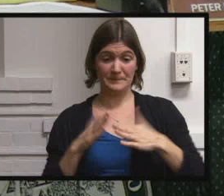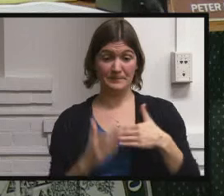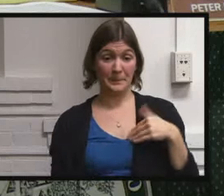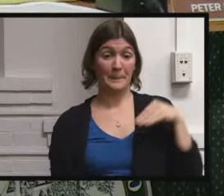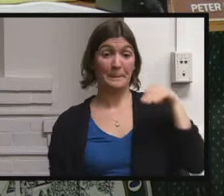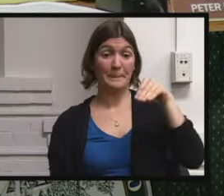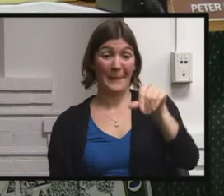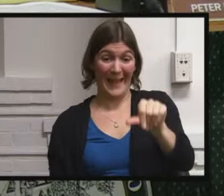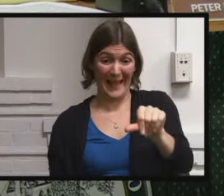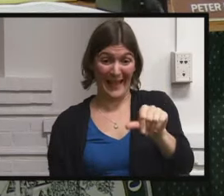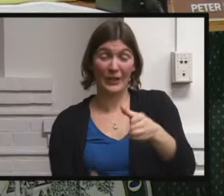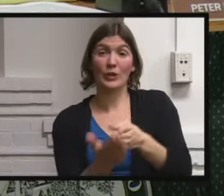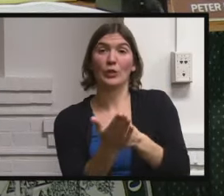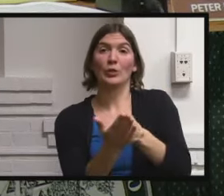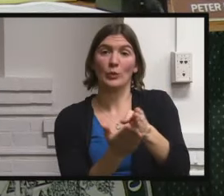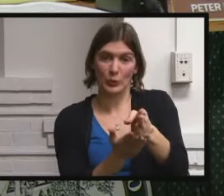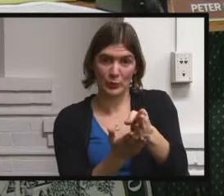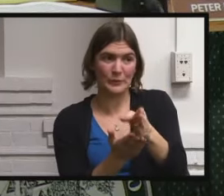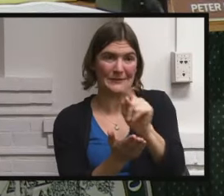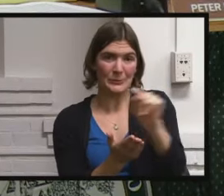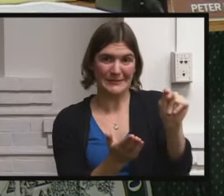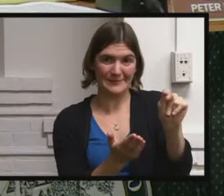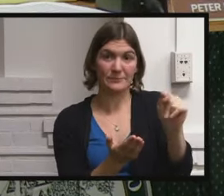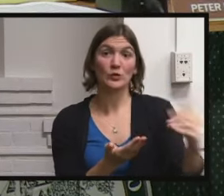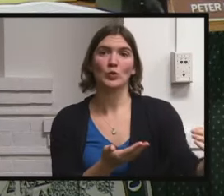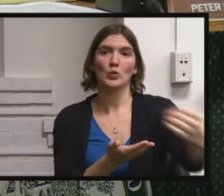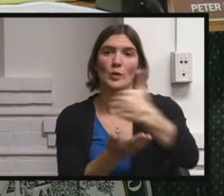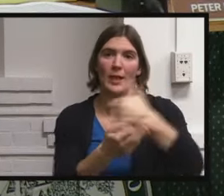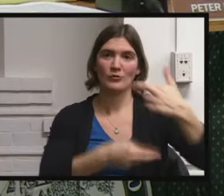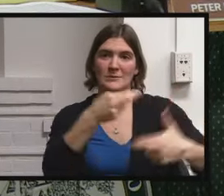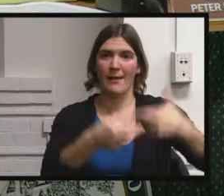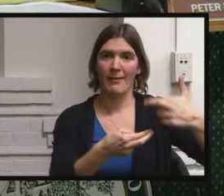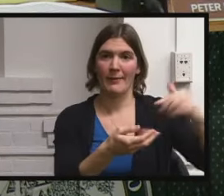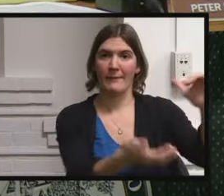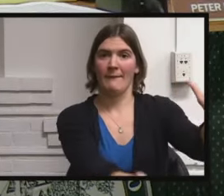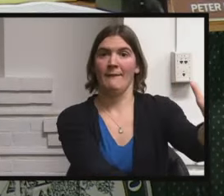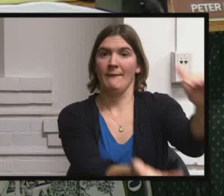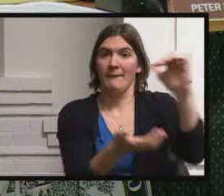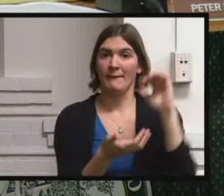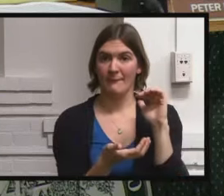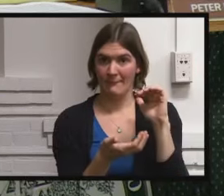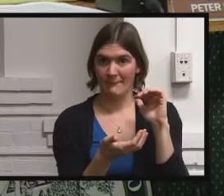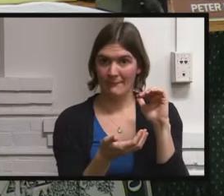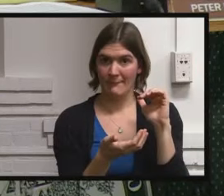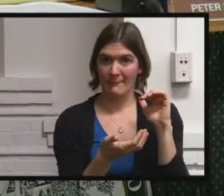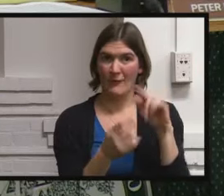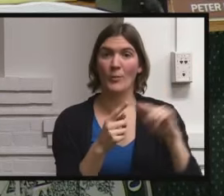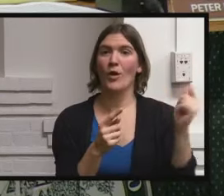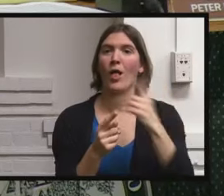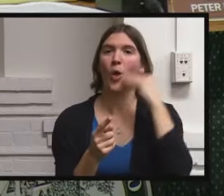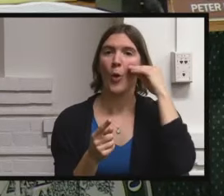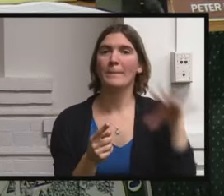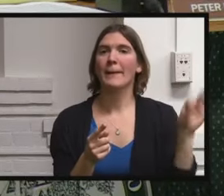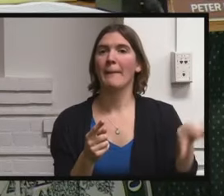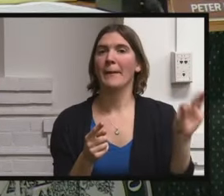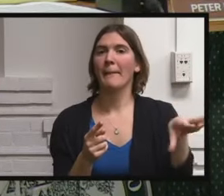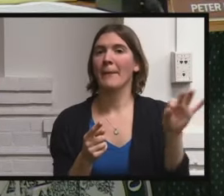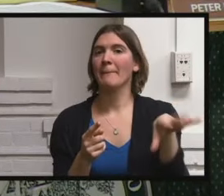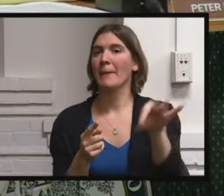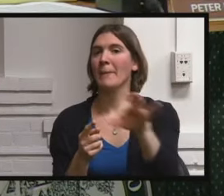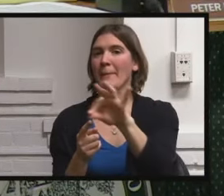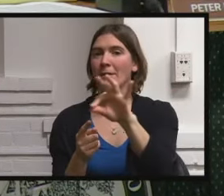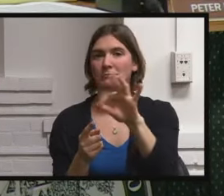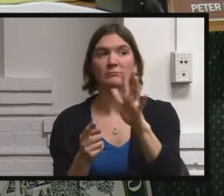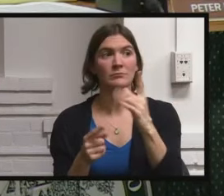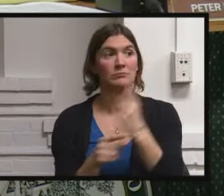pays through its hauler to collect recycling from everybody who qualifies